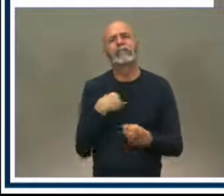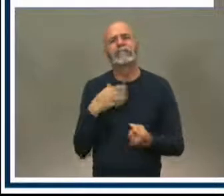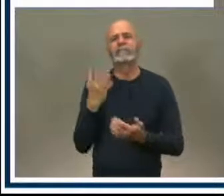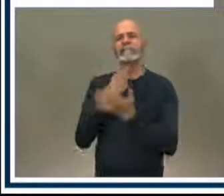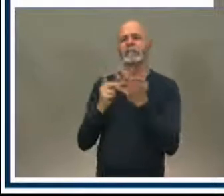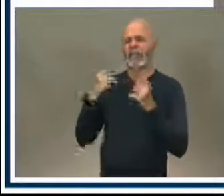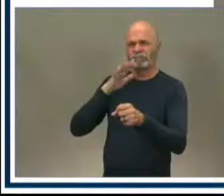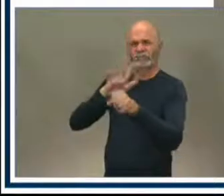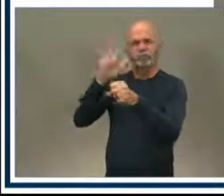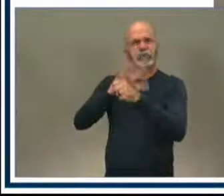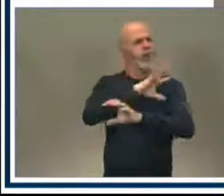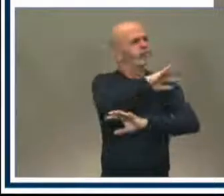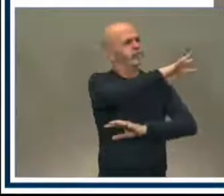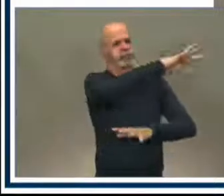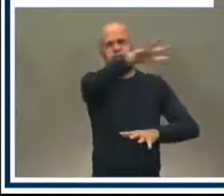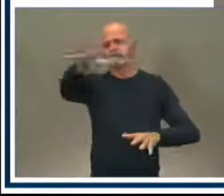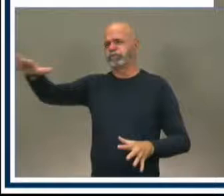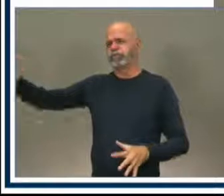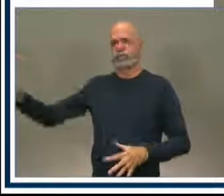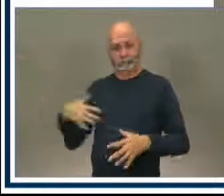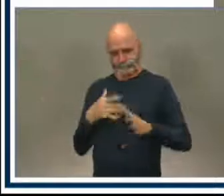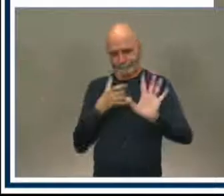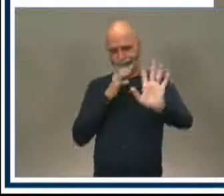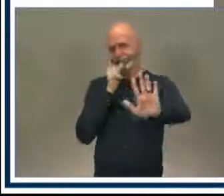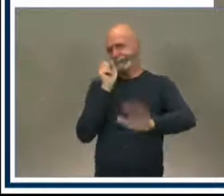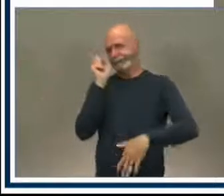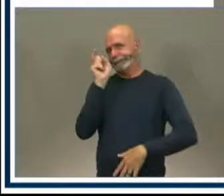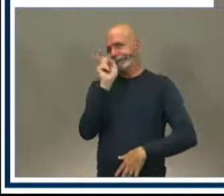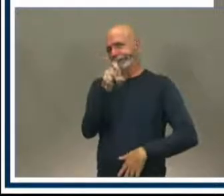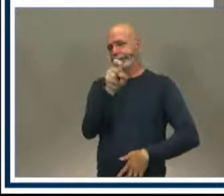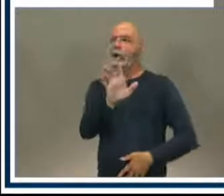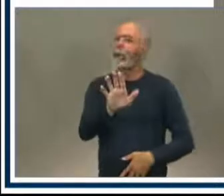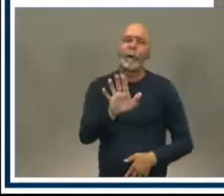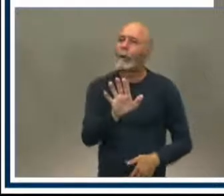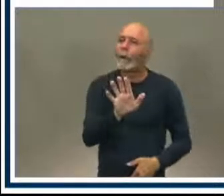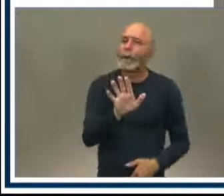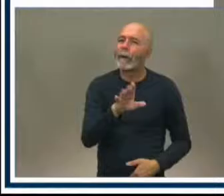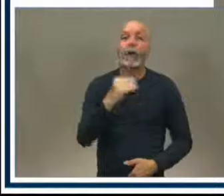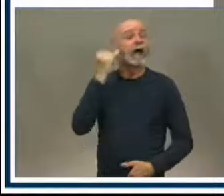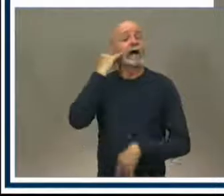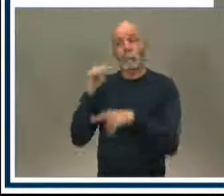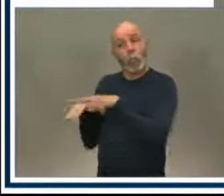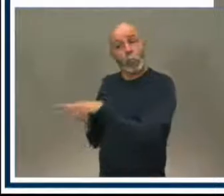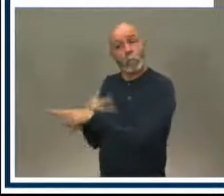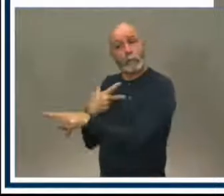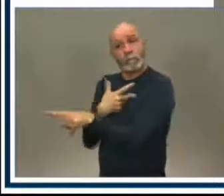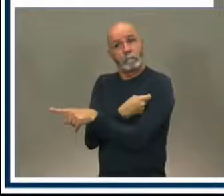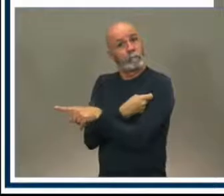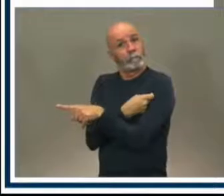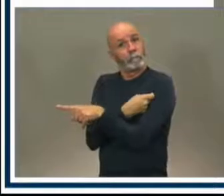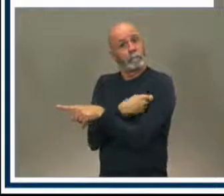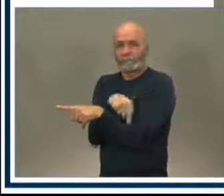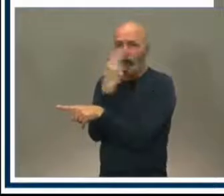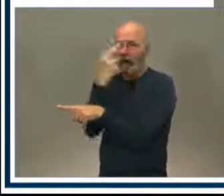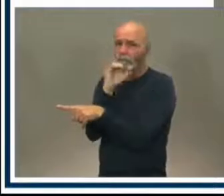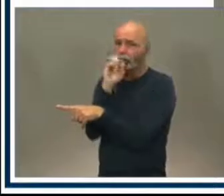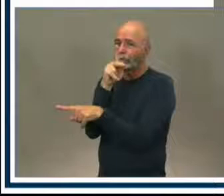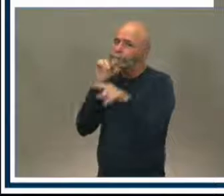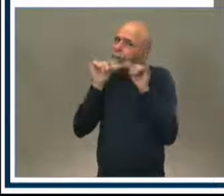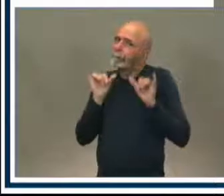the reality is being unvaccinated means being at risk and putting others at risk. We have 2